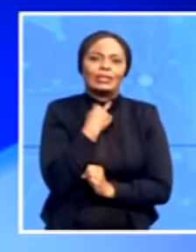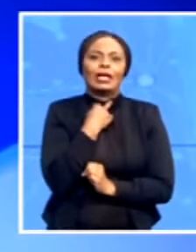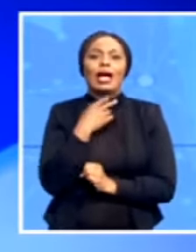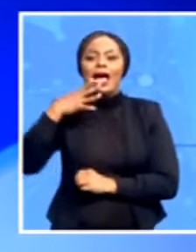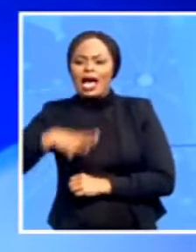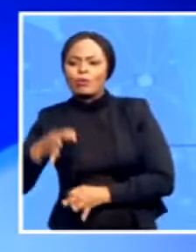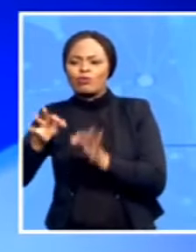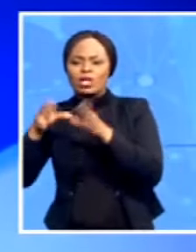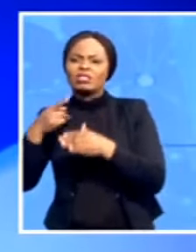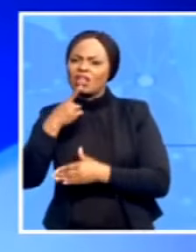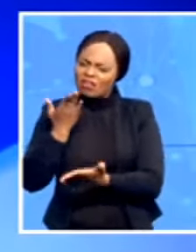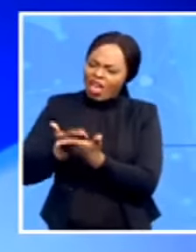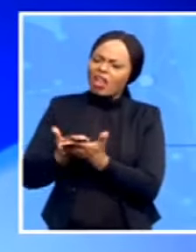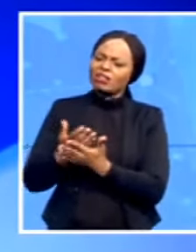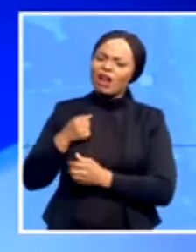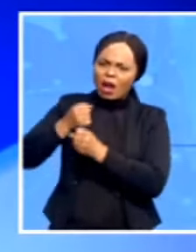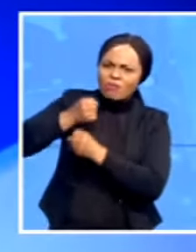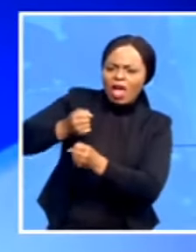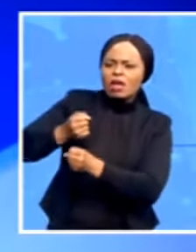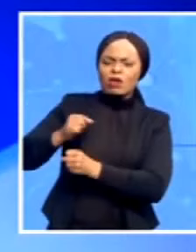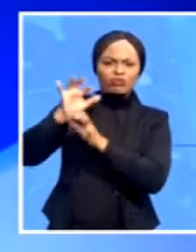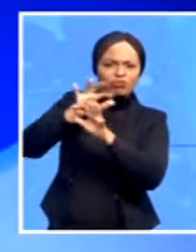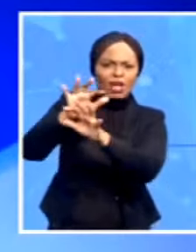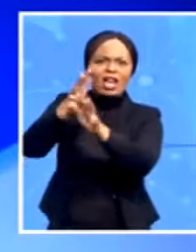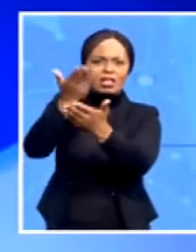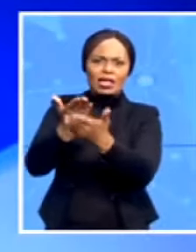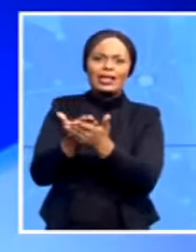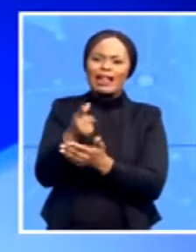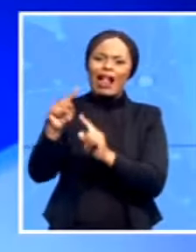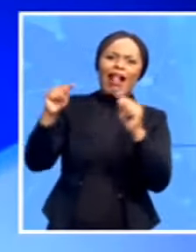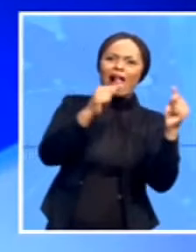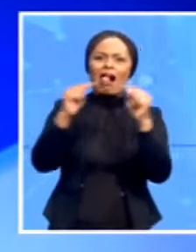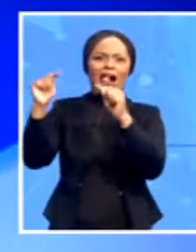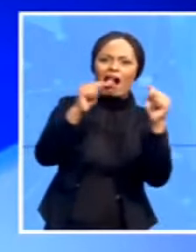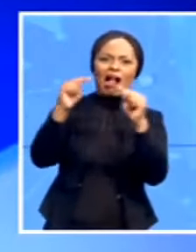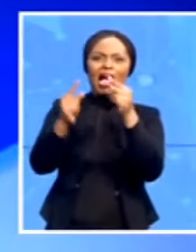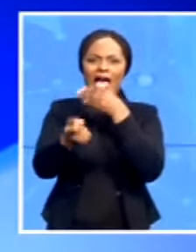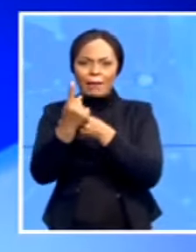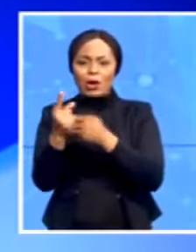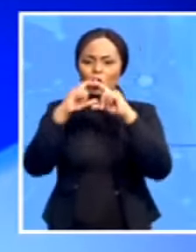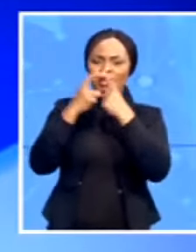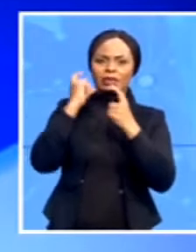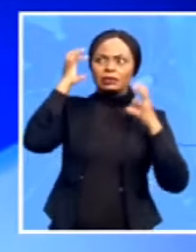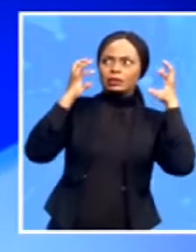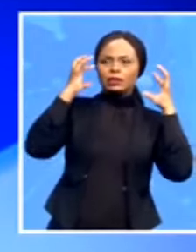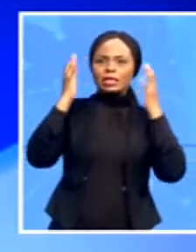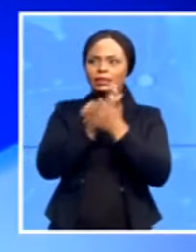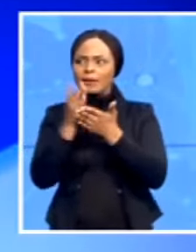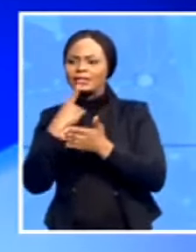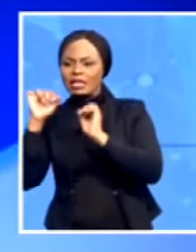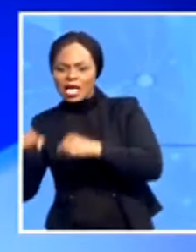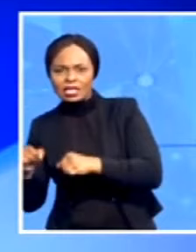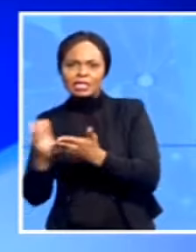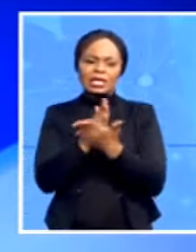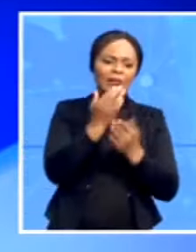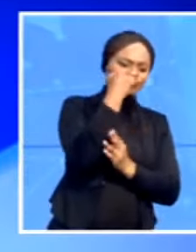now creating a divided opinion. Now, Commission was left with some political parties that are saying we can't proceed under